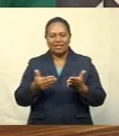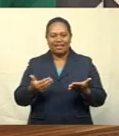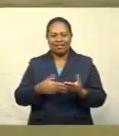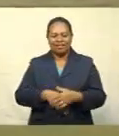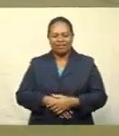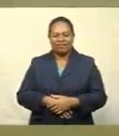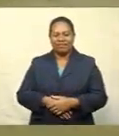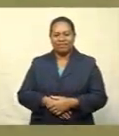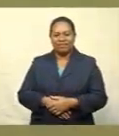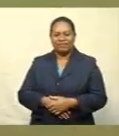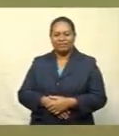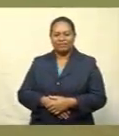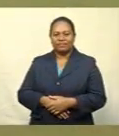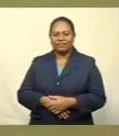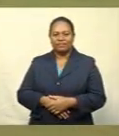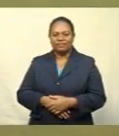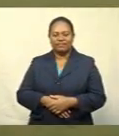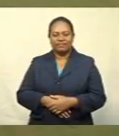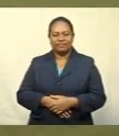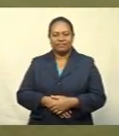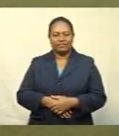details.